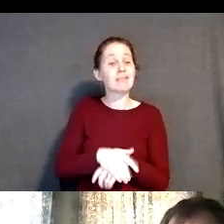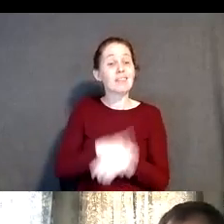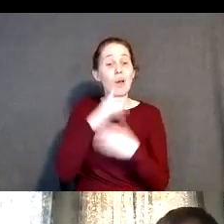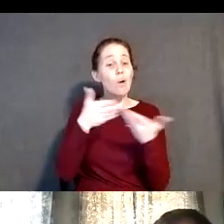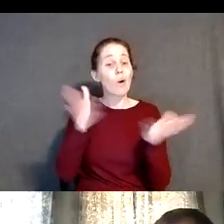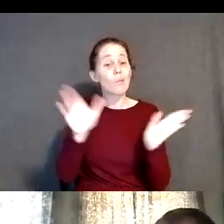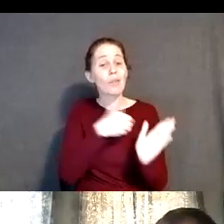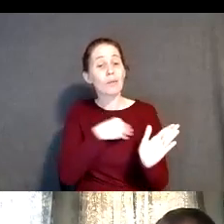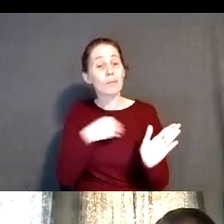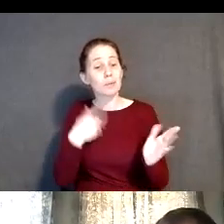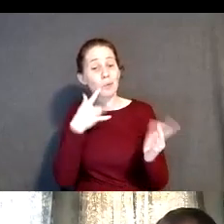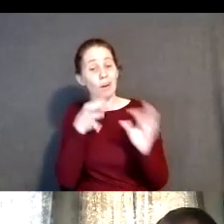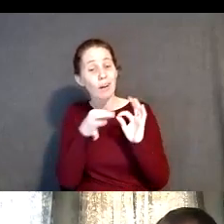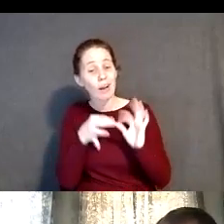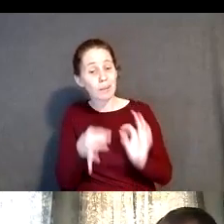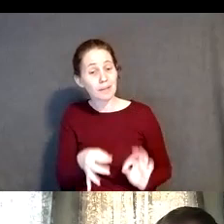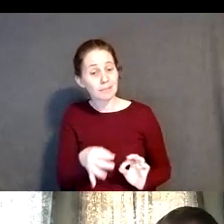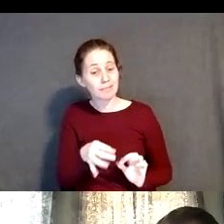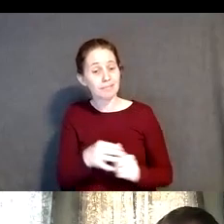wish to make comment.